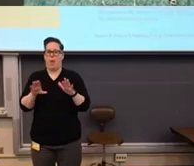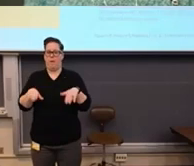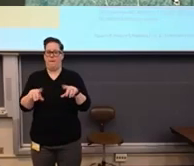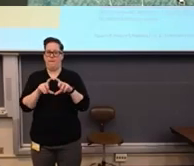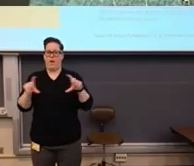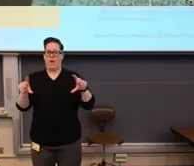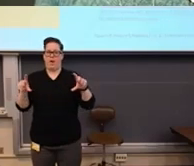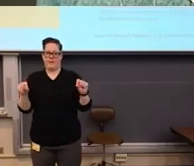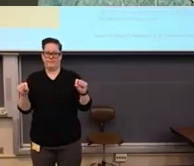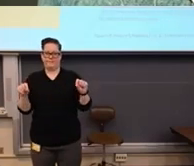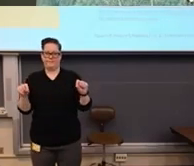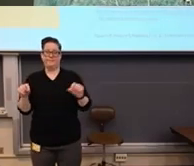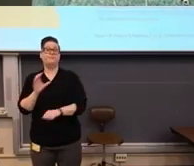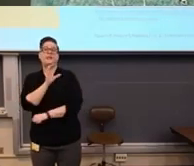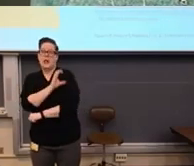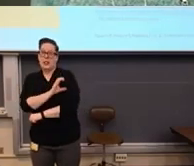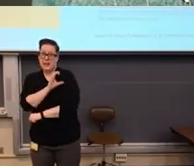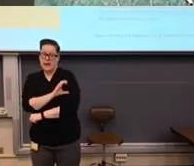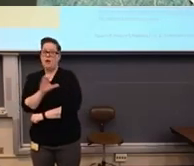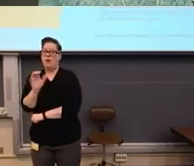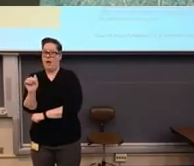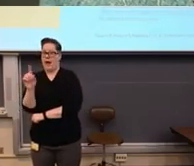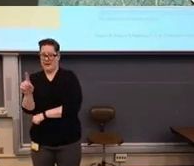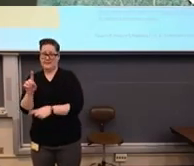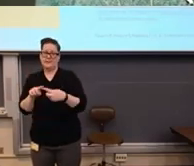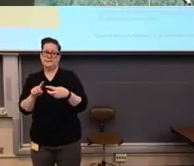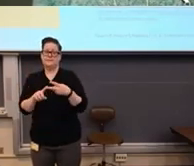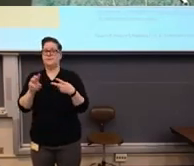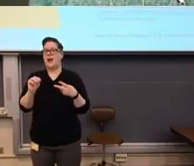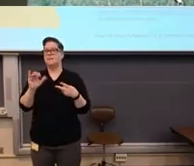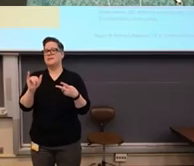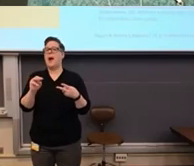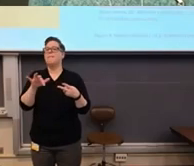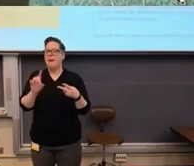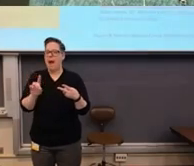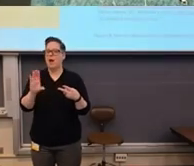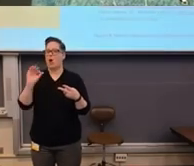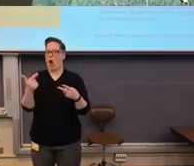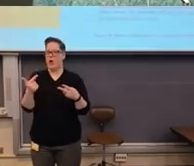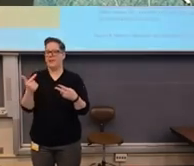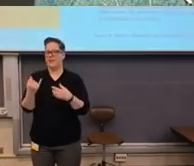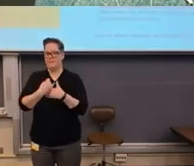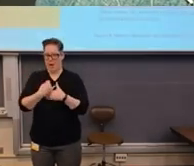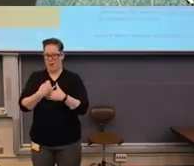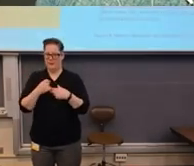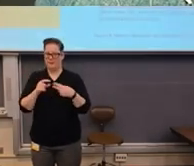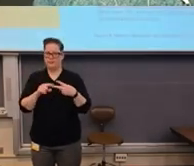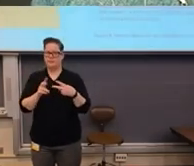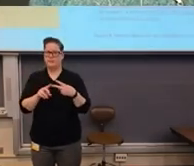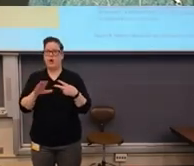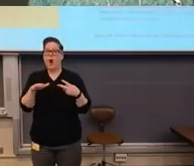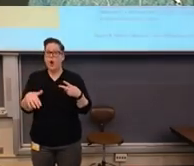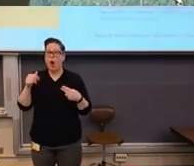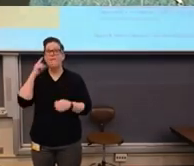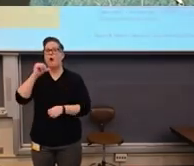that clinical AD, as well as mild cognitive impairment, is lowest for non-Hispanic